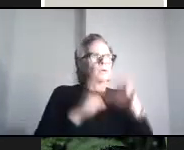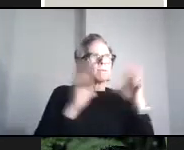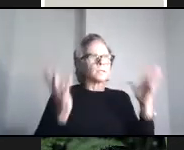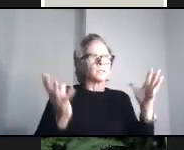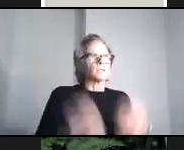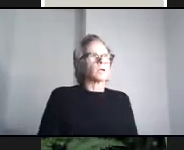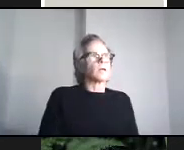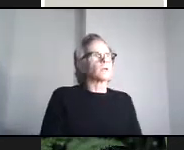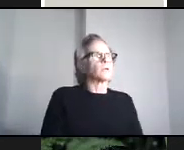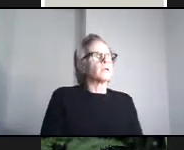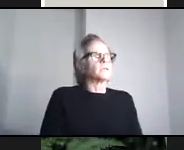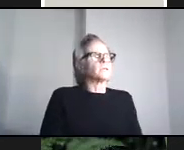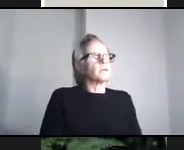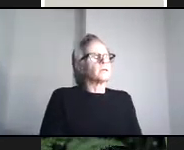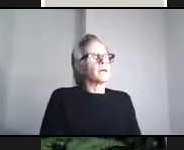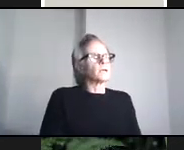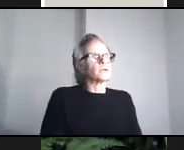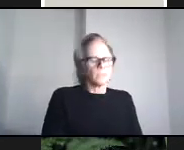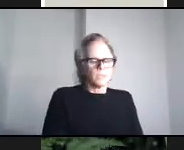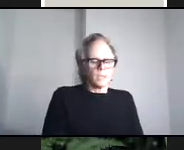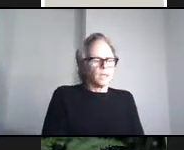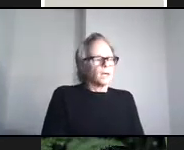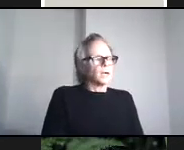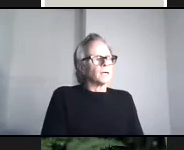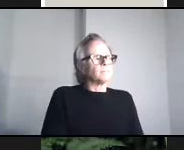canopy ornamented with color and pattern.